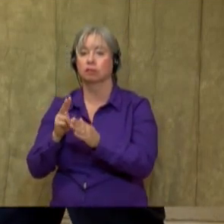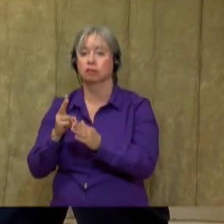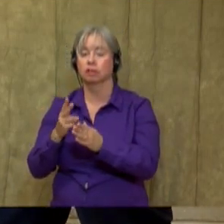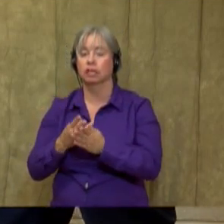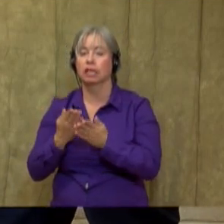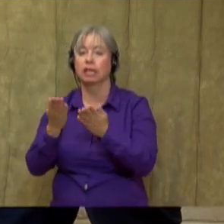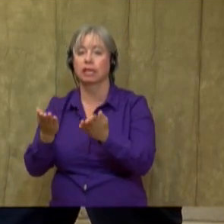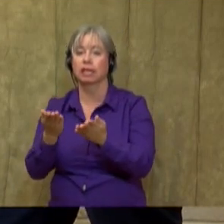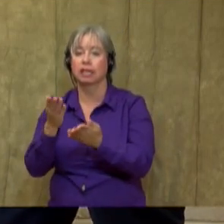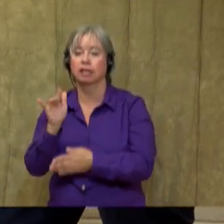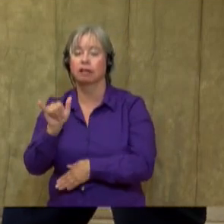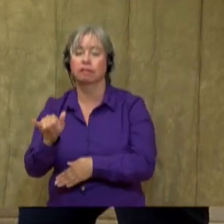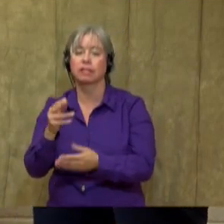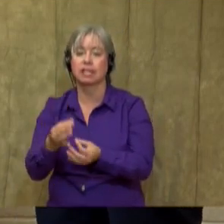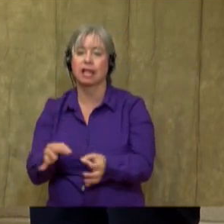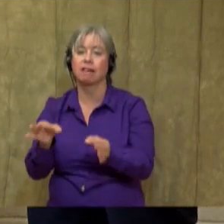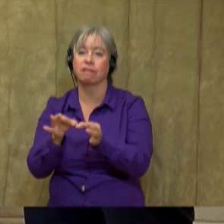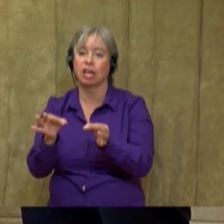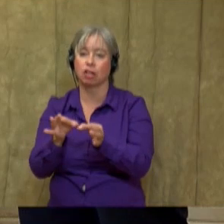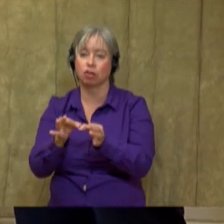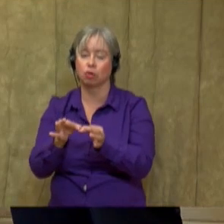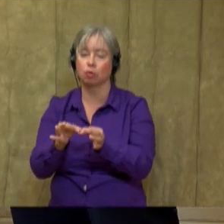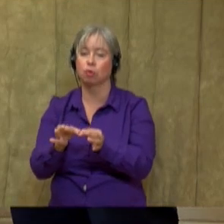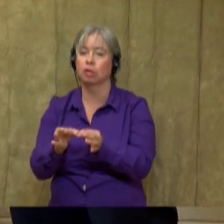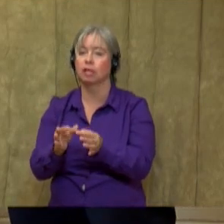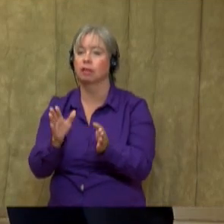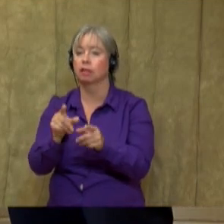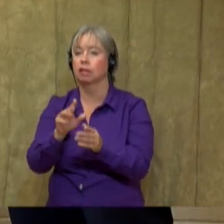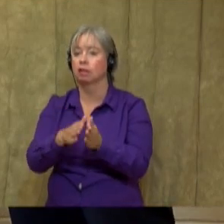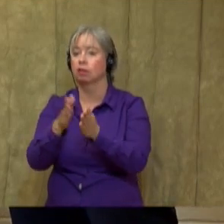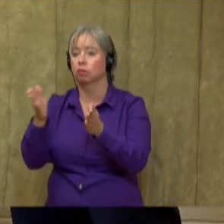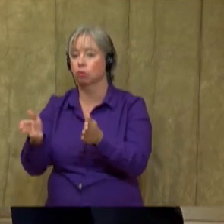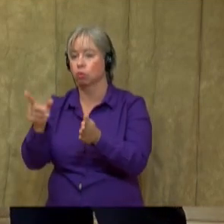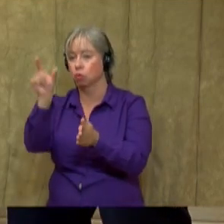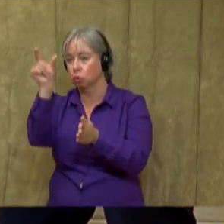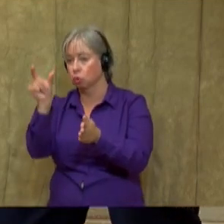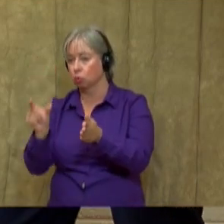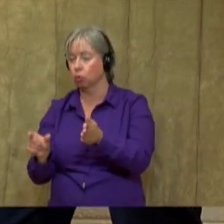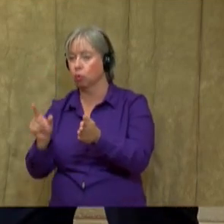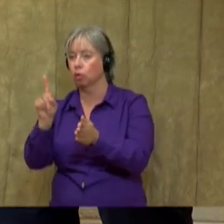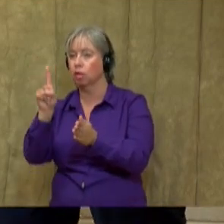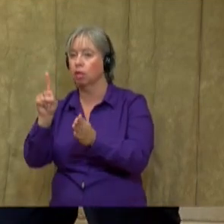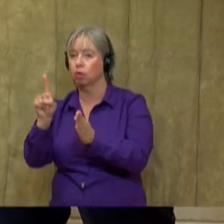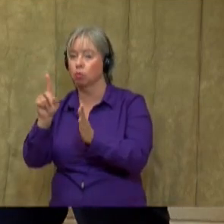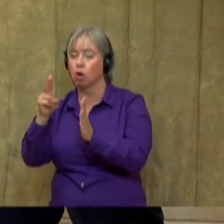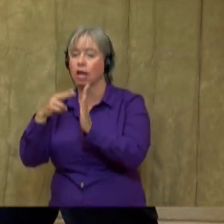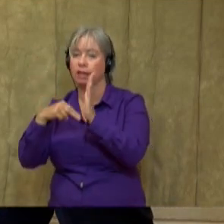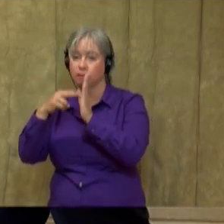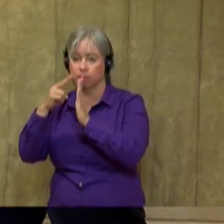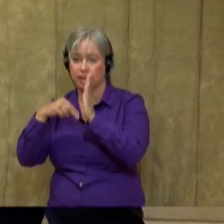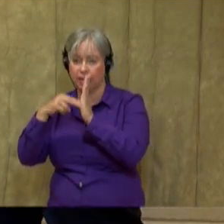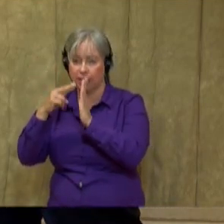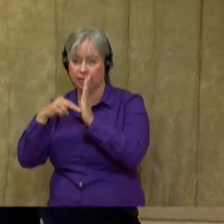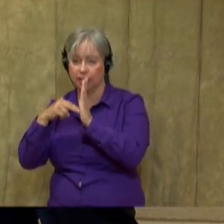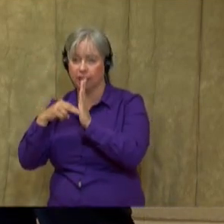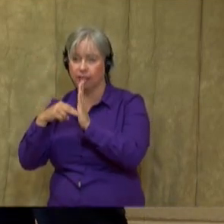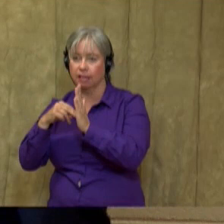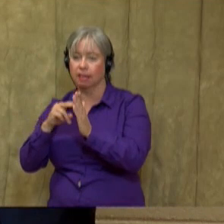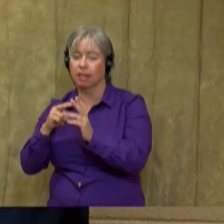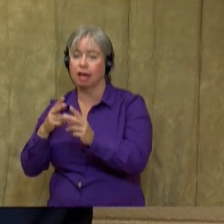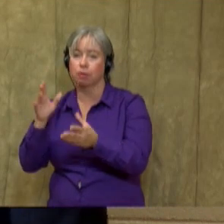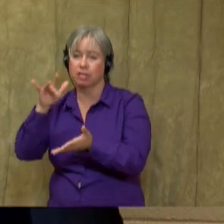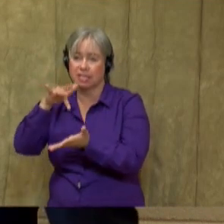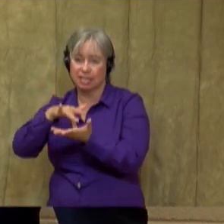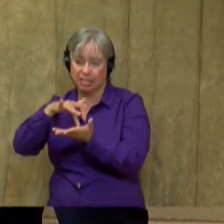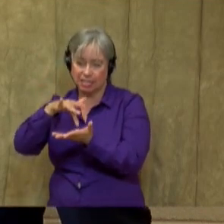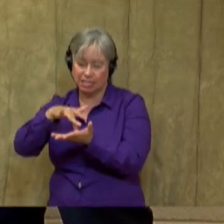value. When I'm looking for 1 face painted, if I'm thinking about location again, that was the very center of